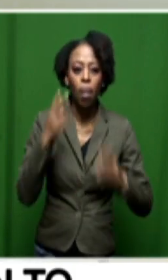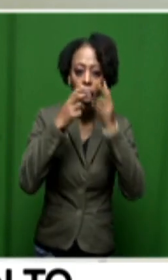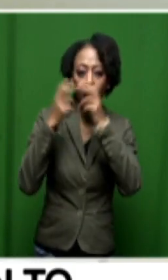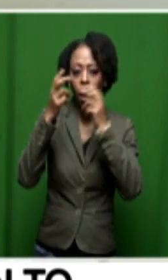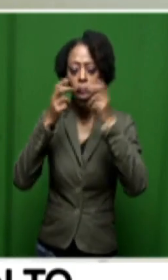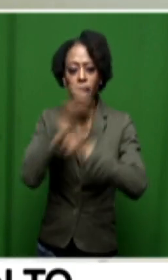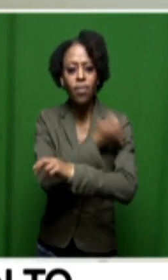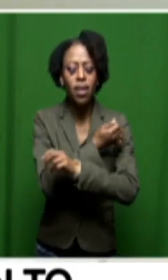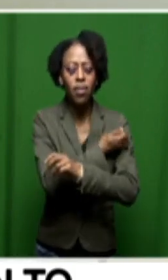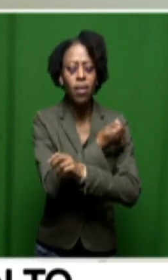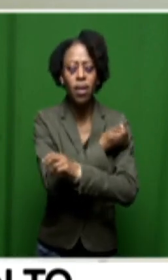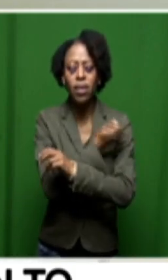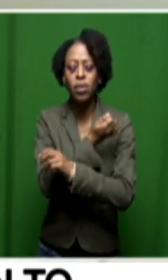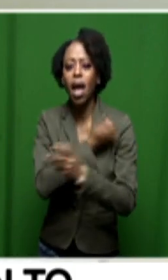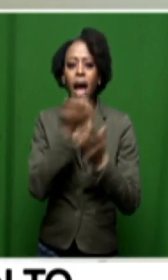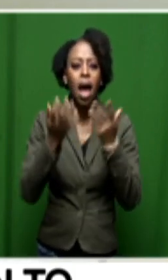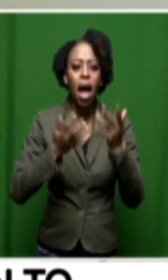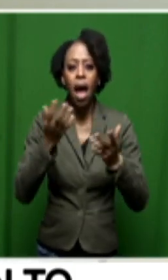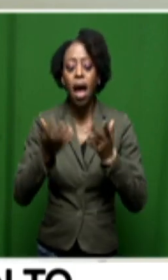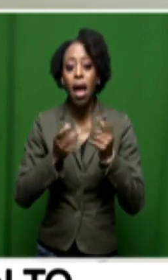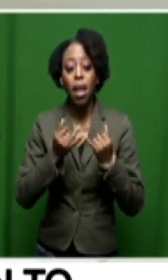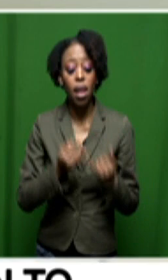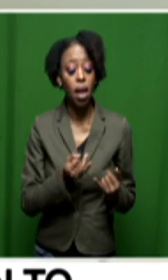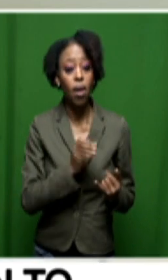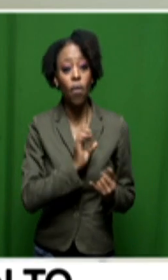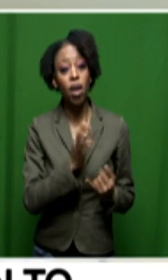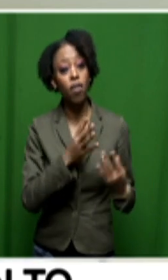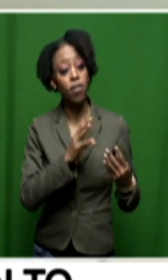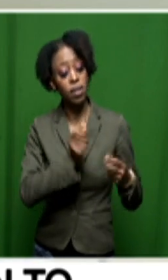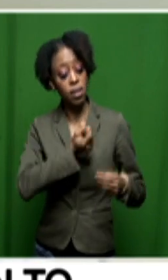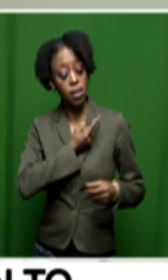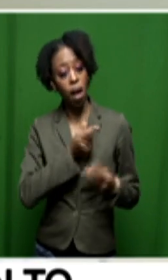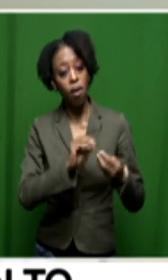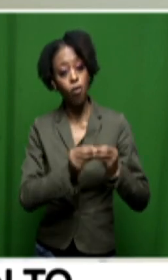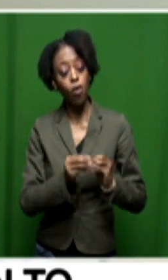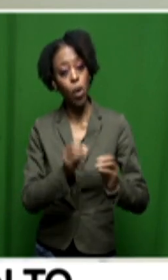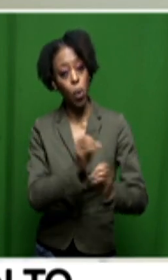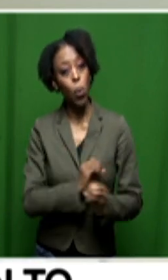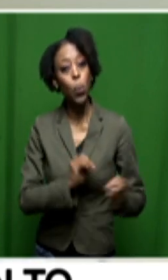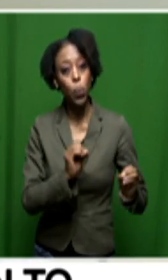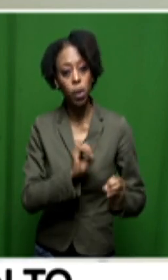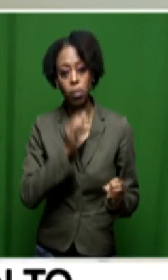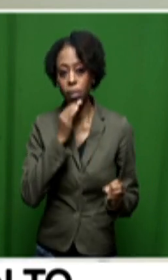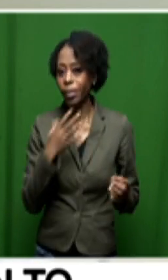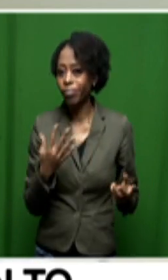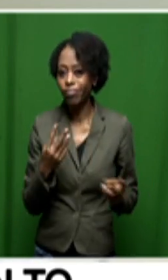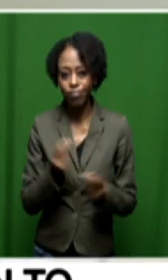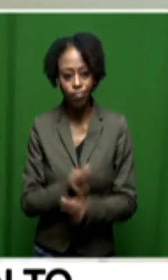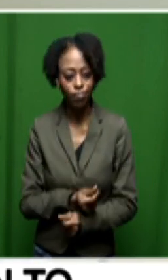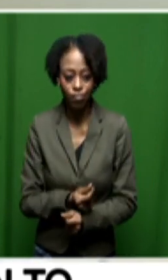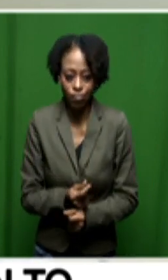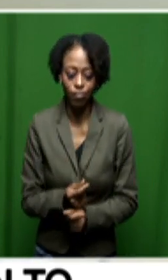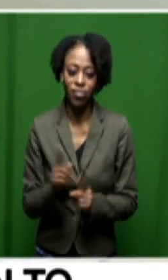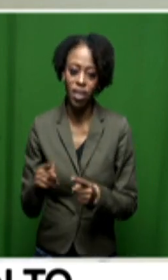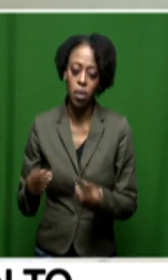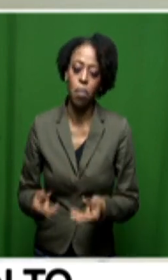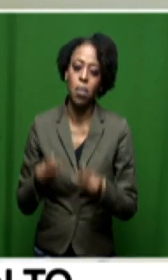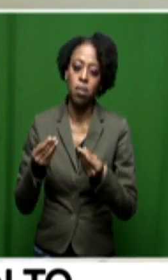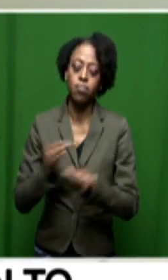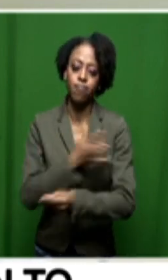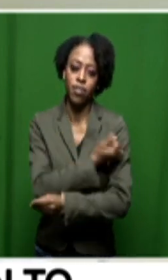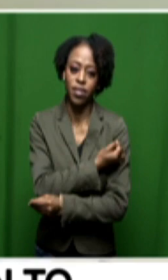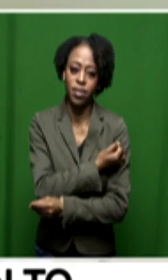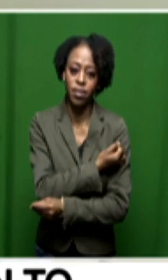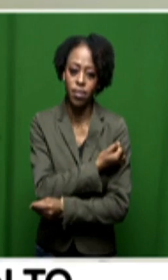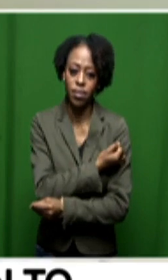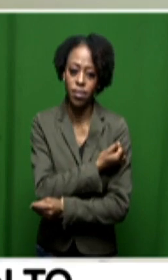vaccines across the world. And if you do not have your own manufacturing capacity, you're less likely to get the vaccines